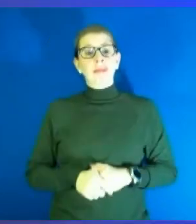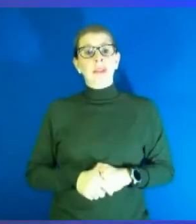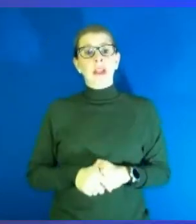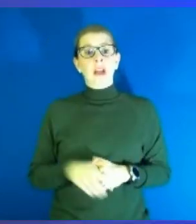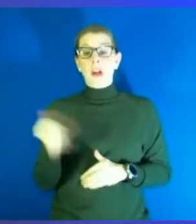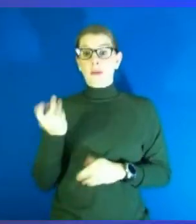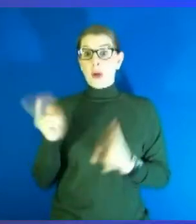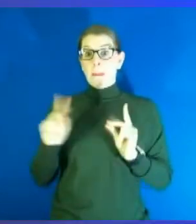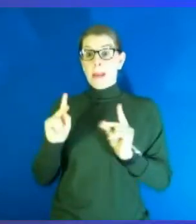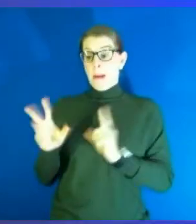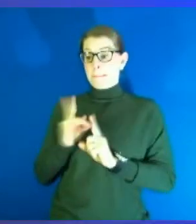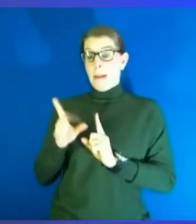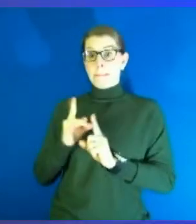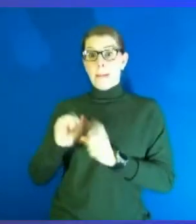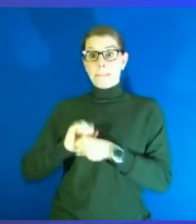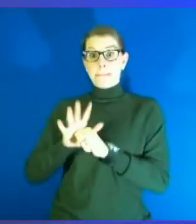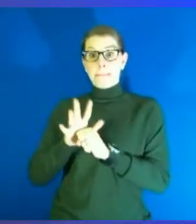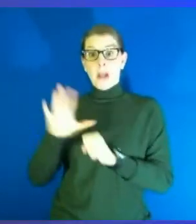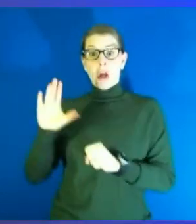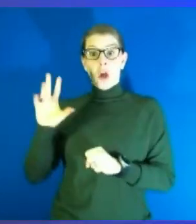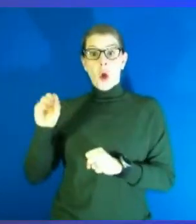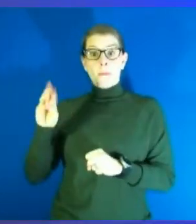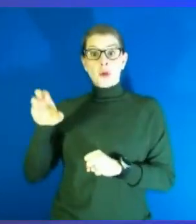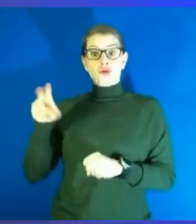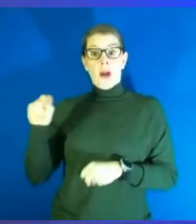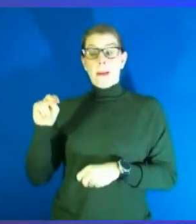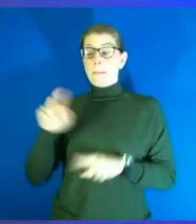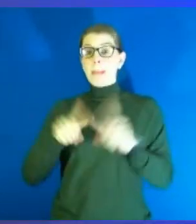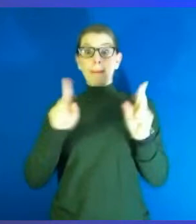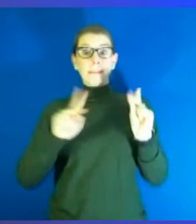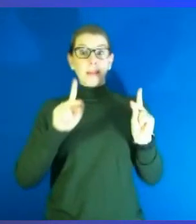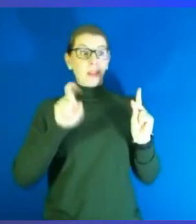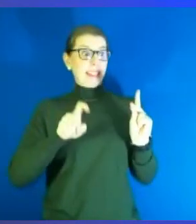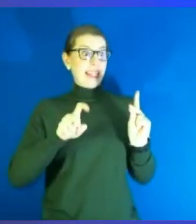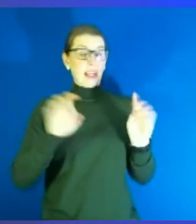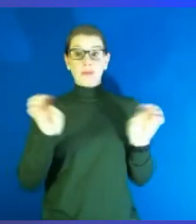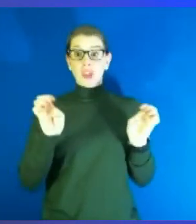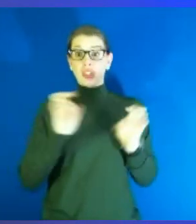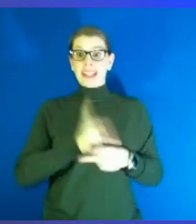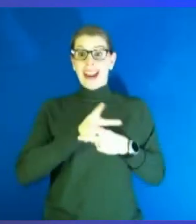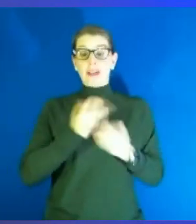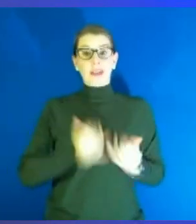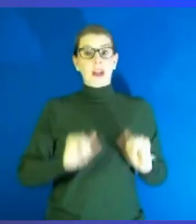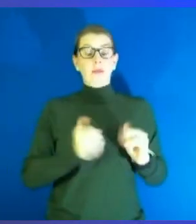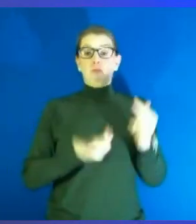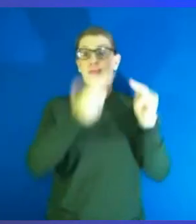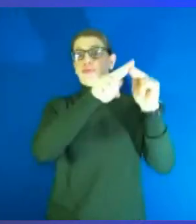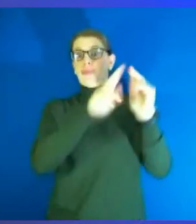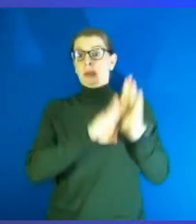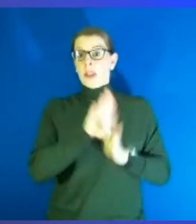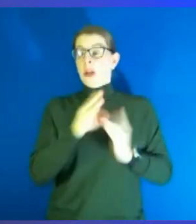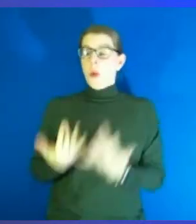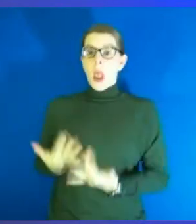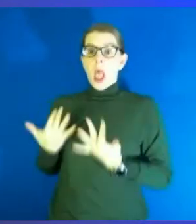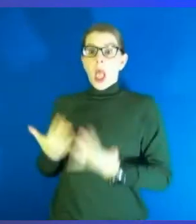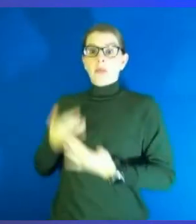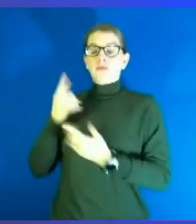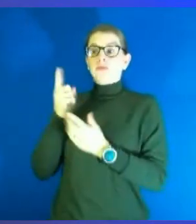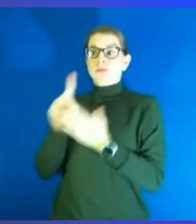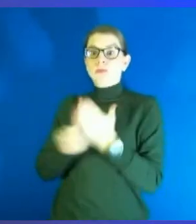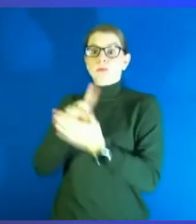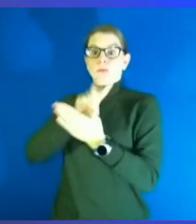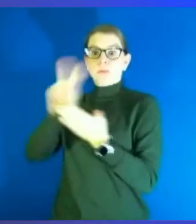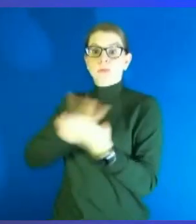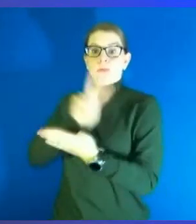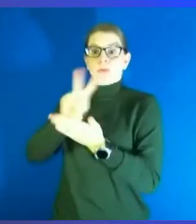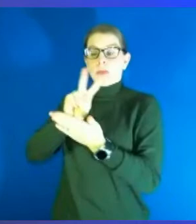are contracting the Omicron variant, patients needing emergency care are still up. Many waiting hours to see a doctor as overworked staff